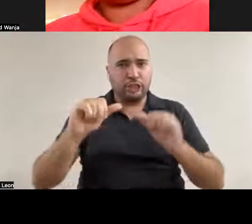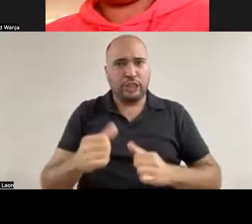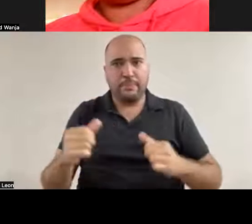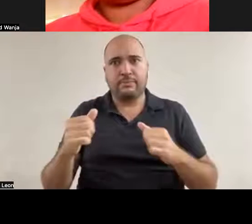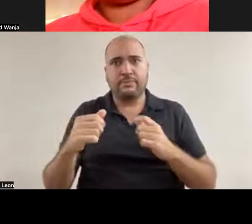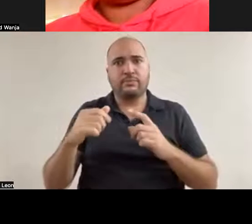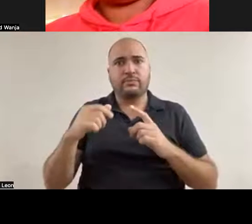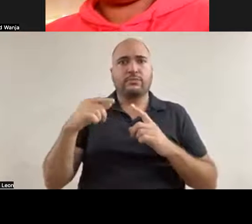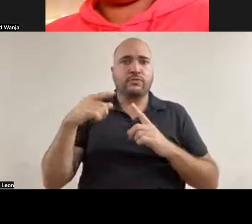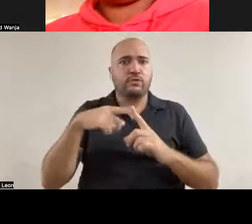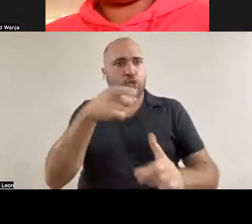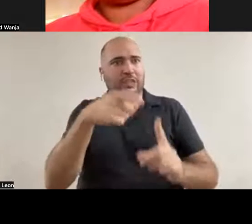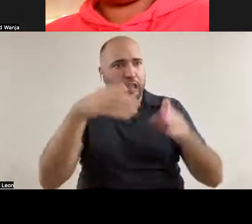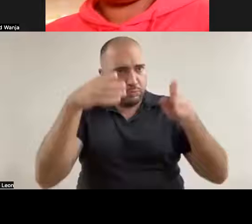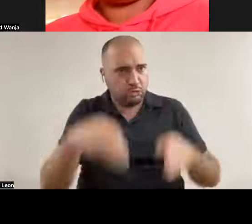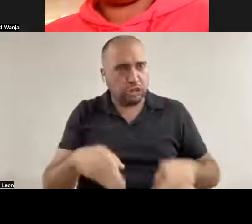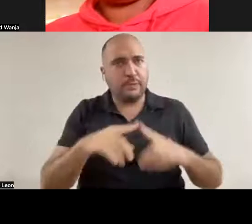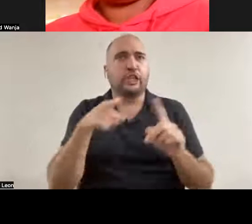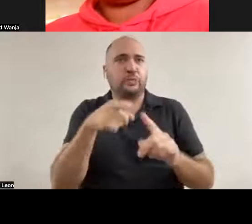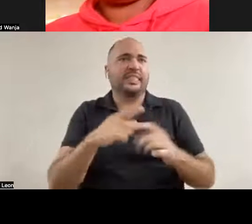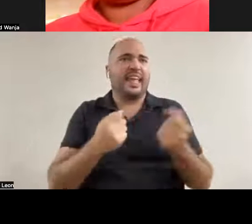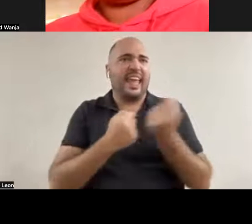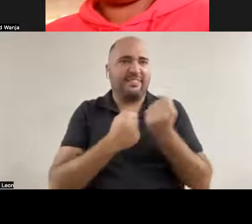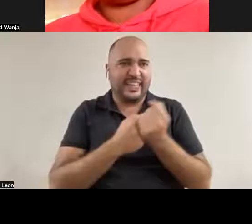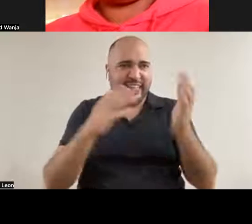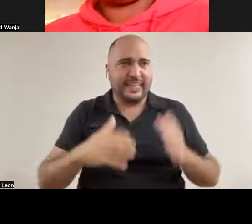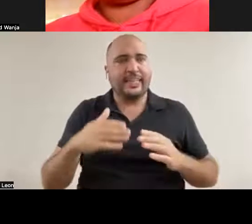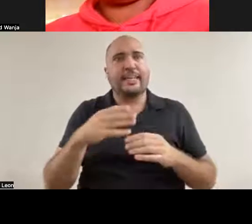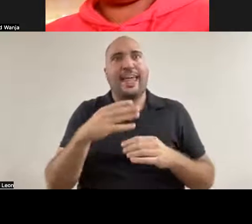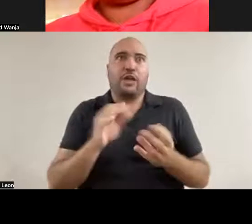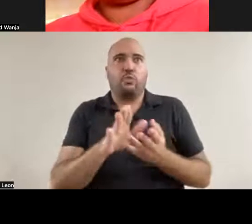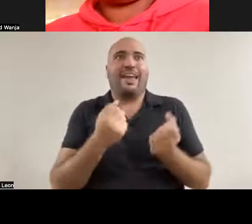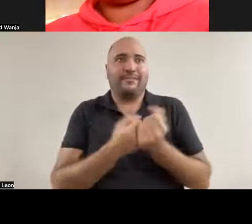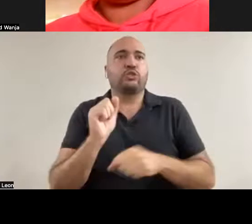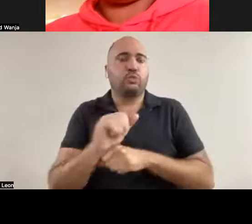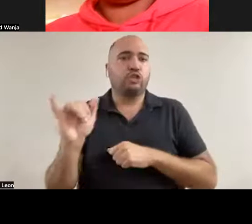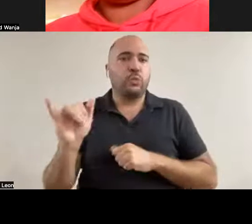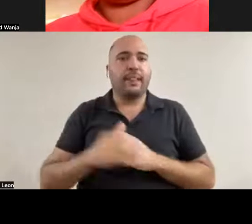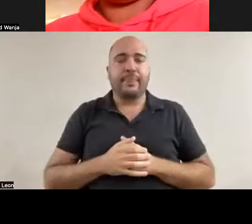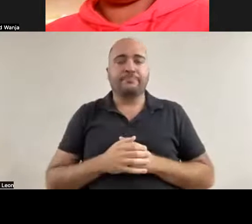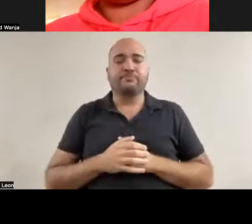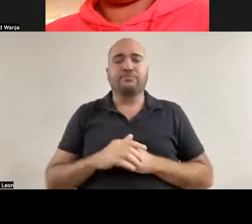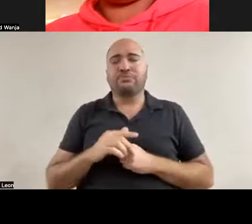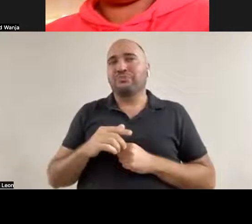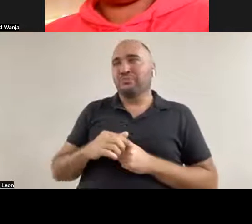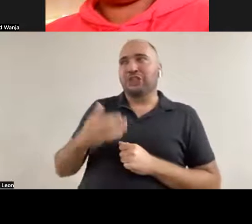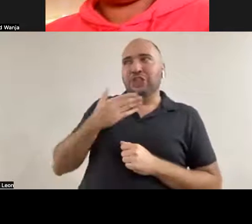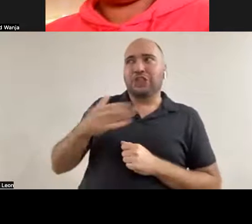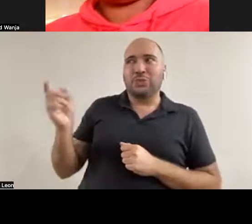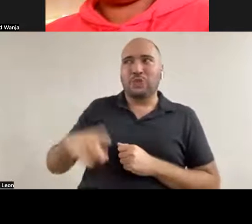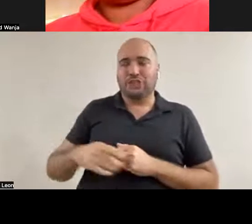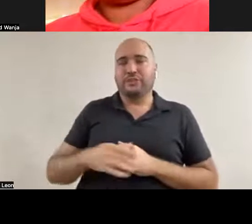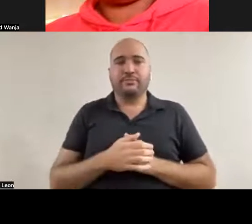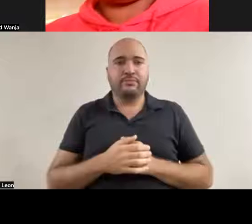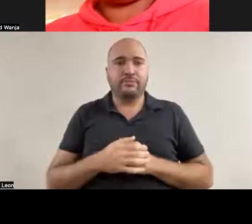only as a person but an advocate and your advocacy as well? Really good question. So